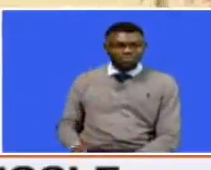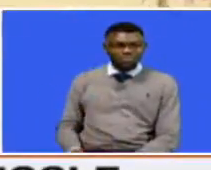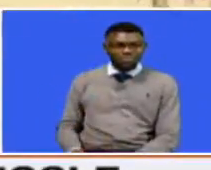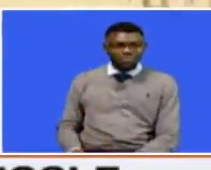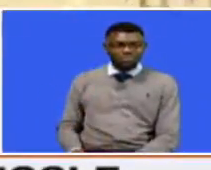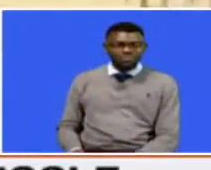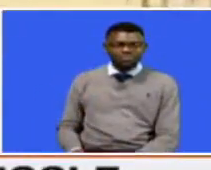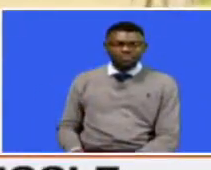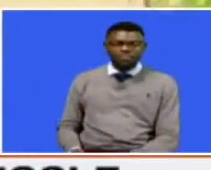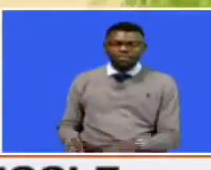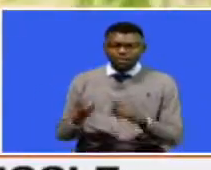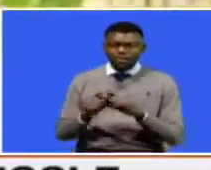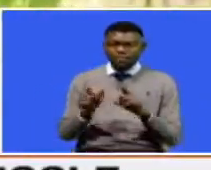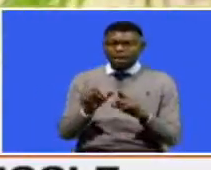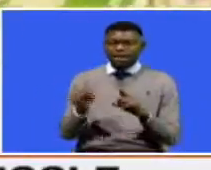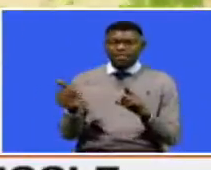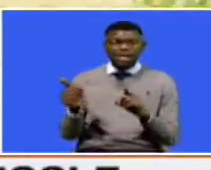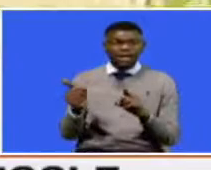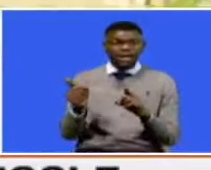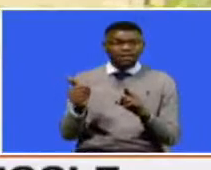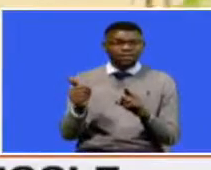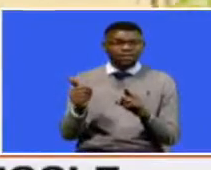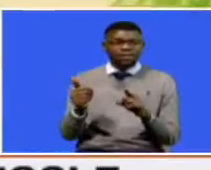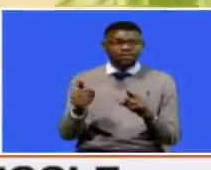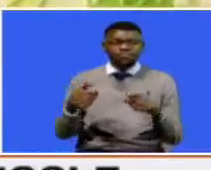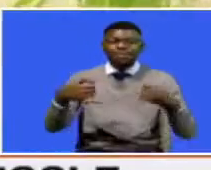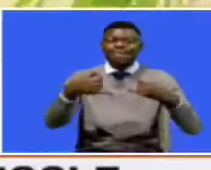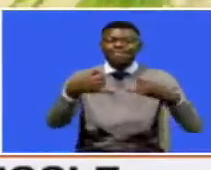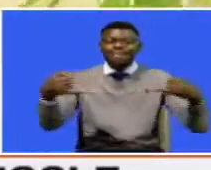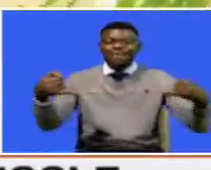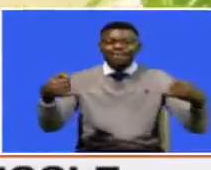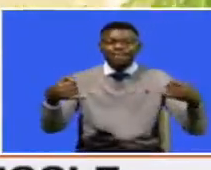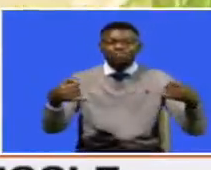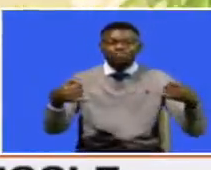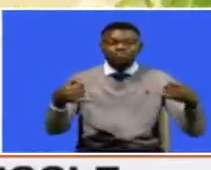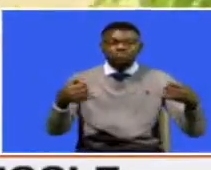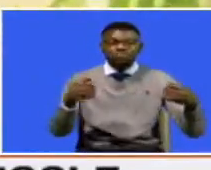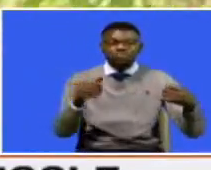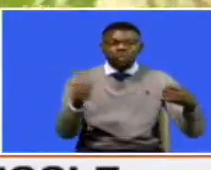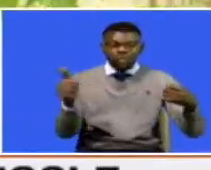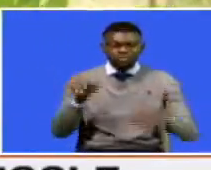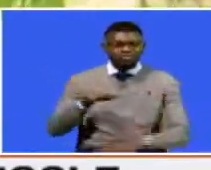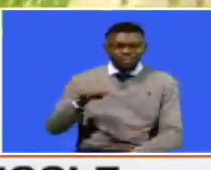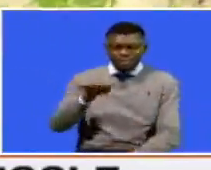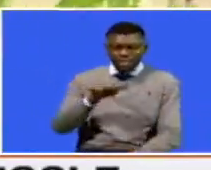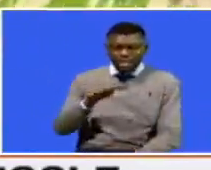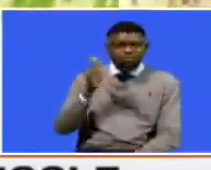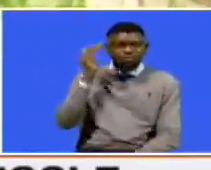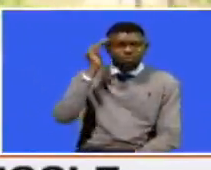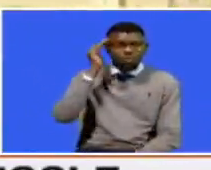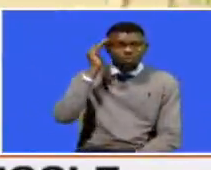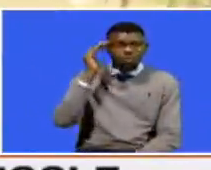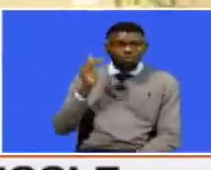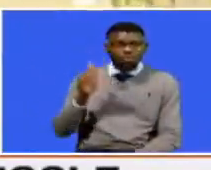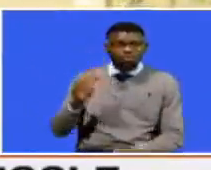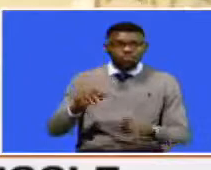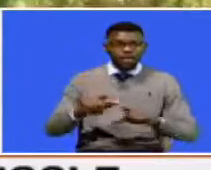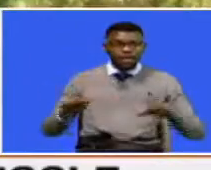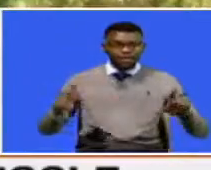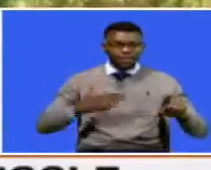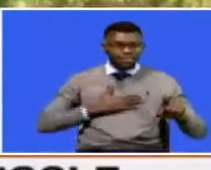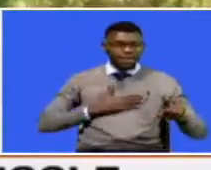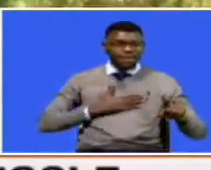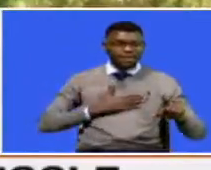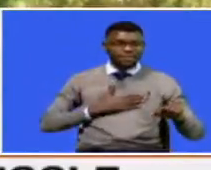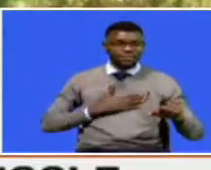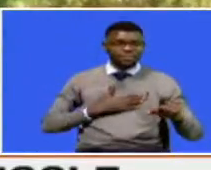hiyo haishiki hapo tena. Sababu ile line ya LR yuko upande hiyo ya juu. So shamba langu ishiki.